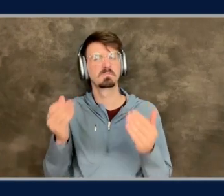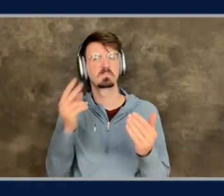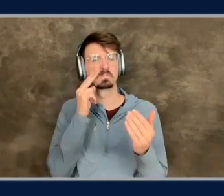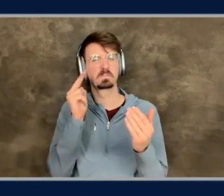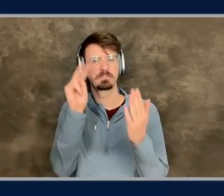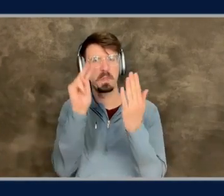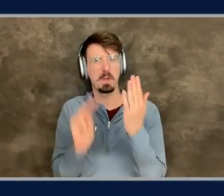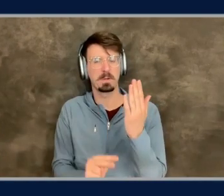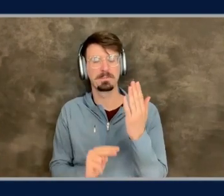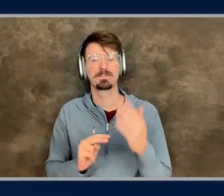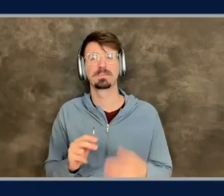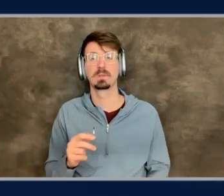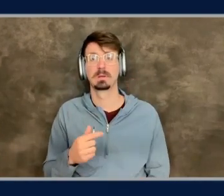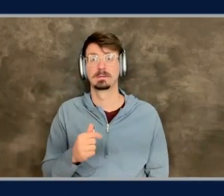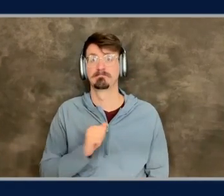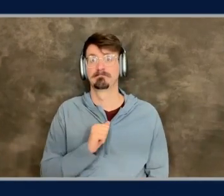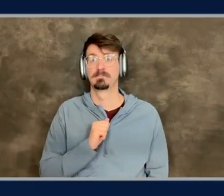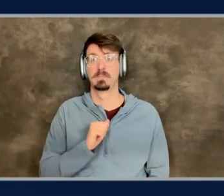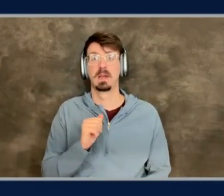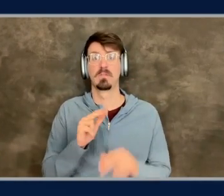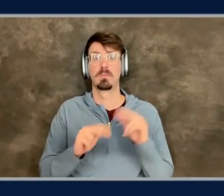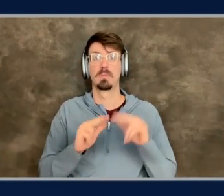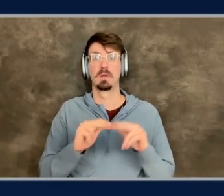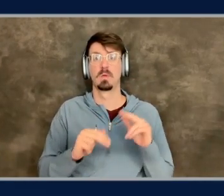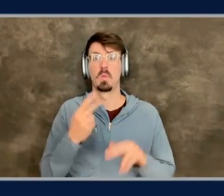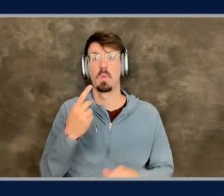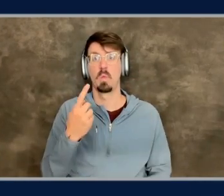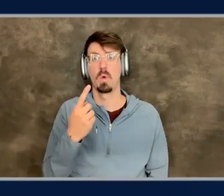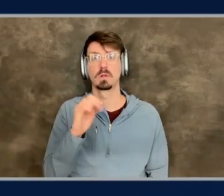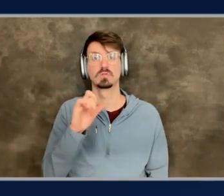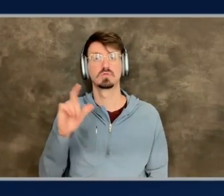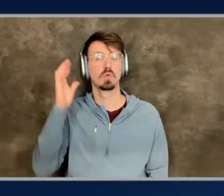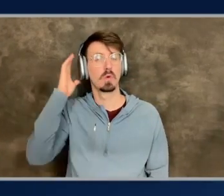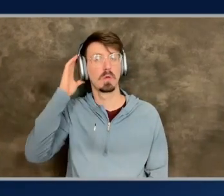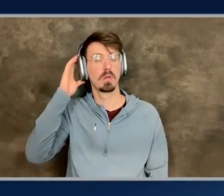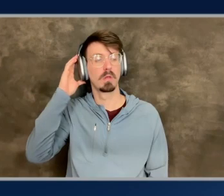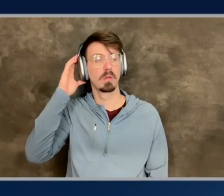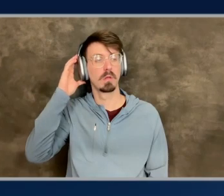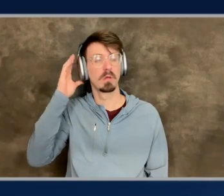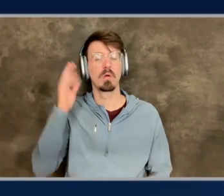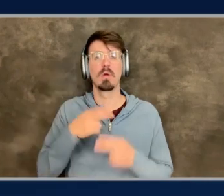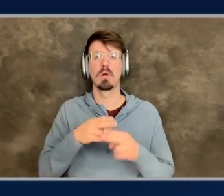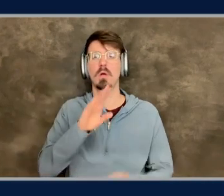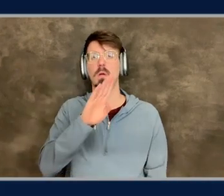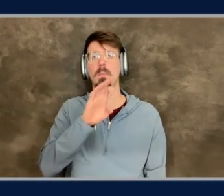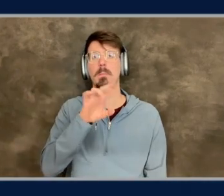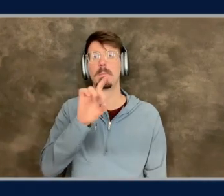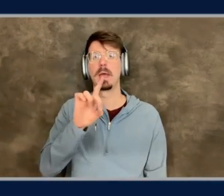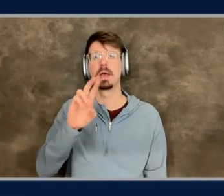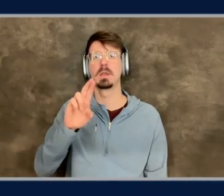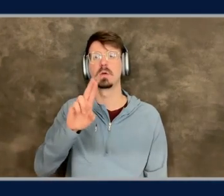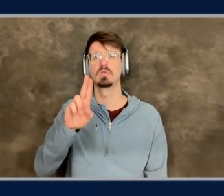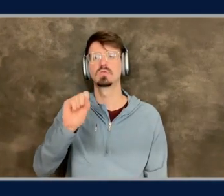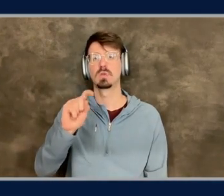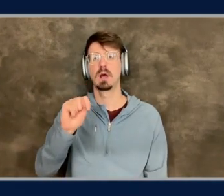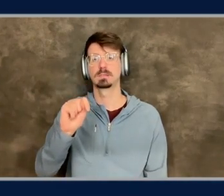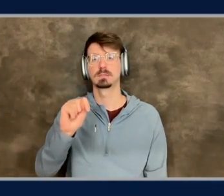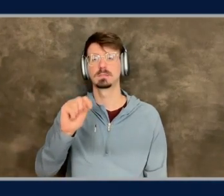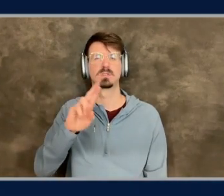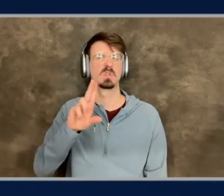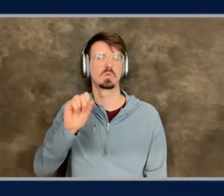I've built a tool that is called Bedrust, and a Bedrust is a Rust-powered, as it's in the